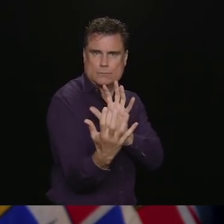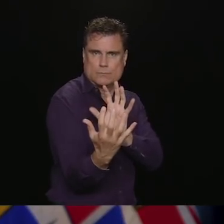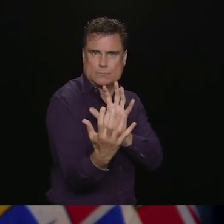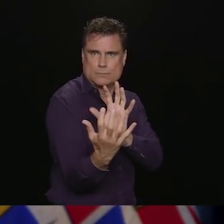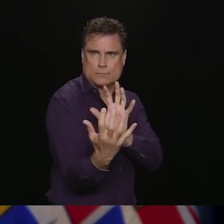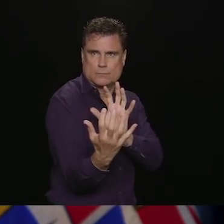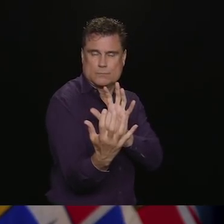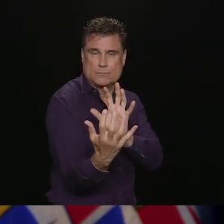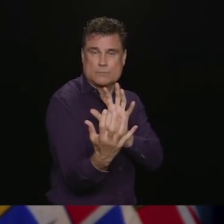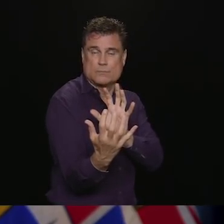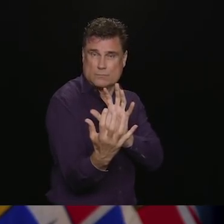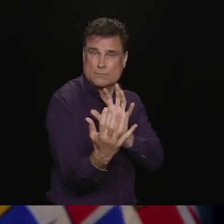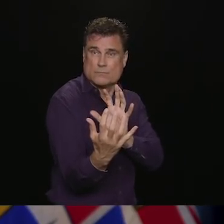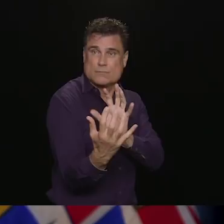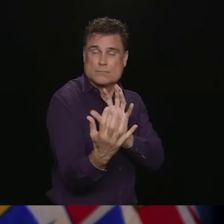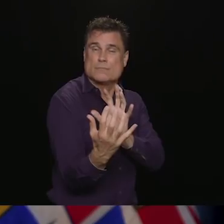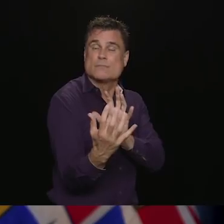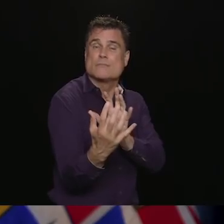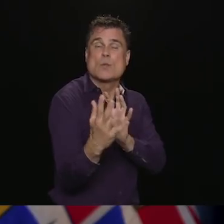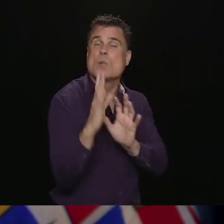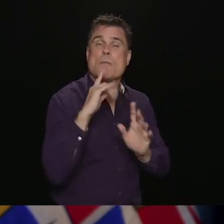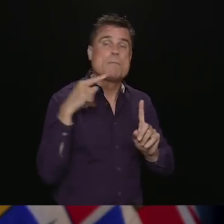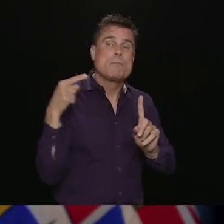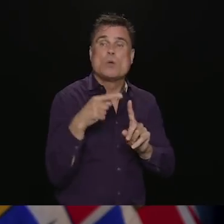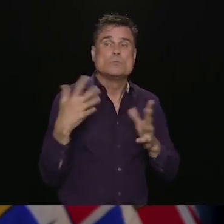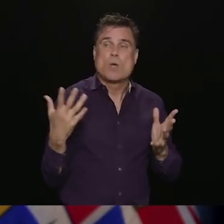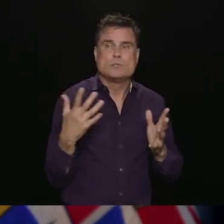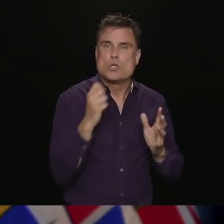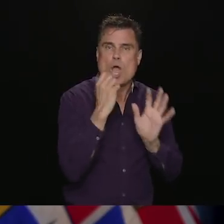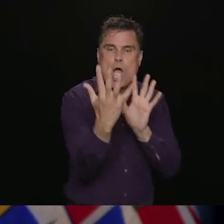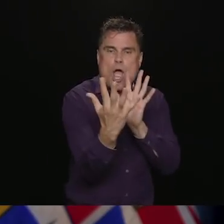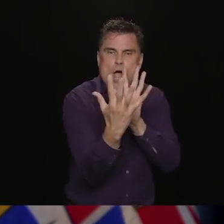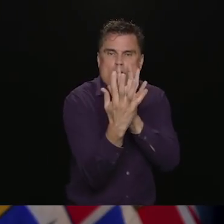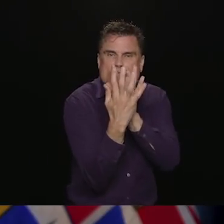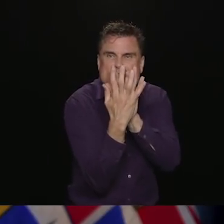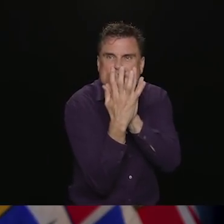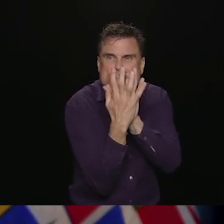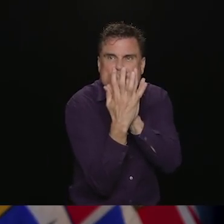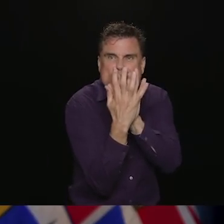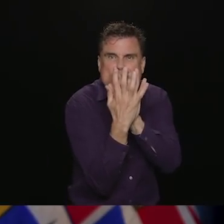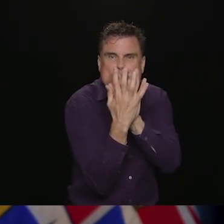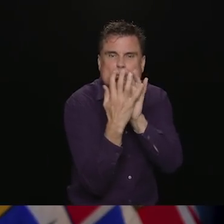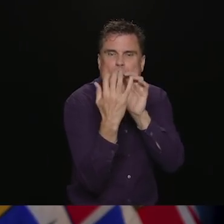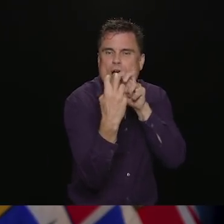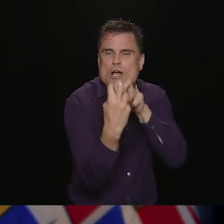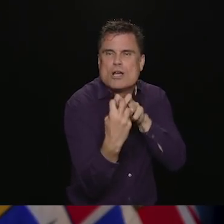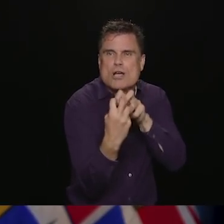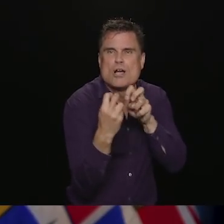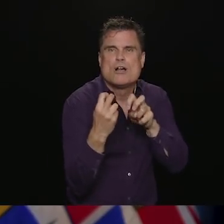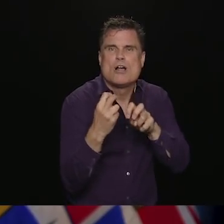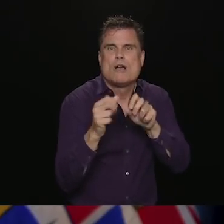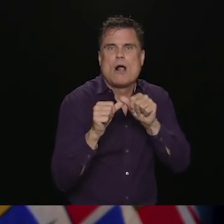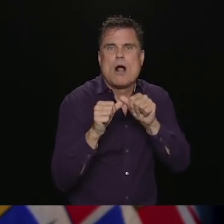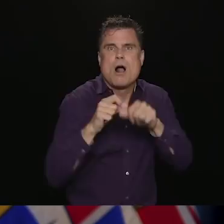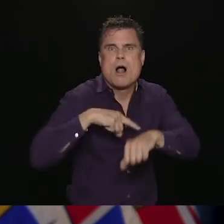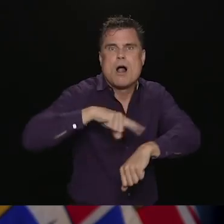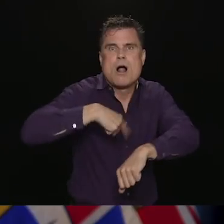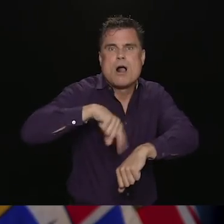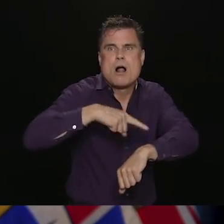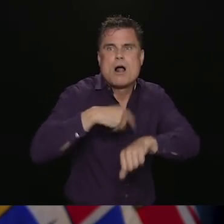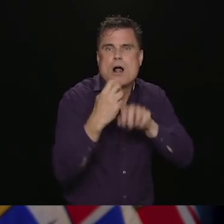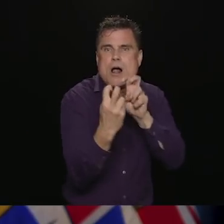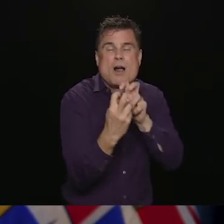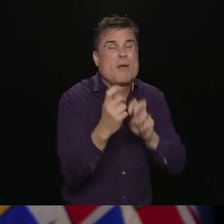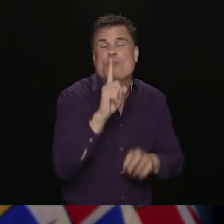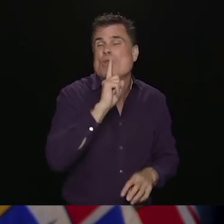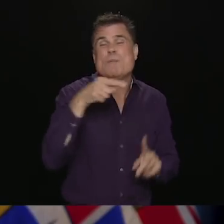period of time. And so anybody who is in that environment, who is meeting with somebody, needs to be very cautious about their own symptoms